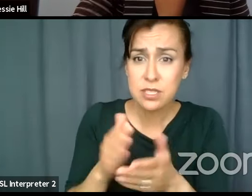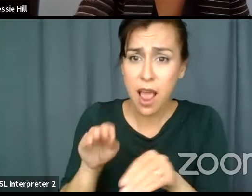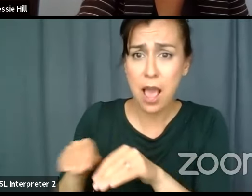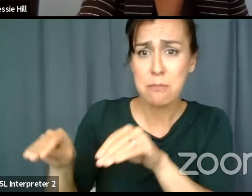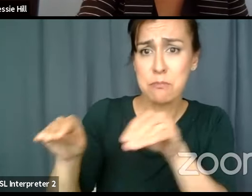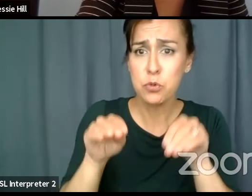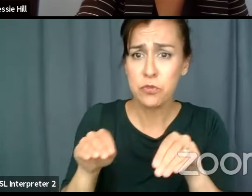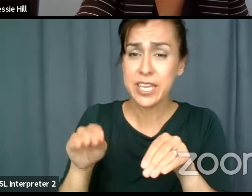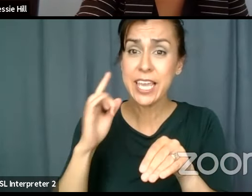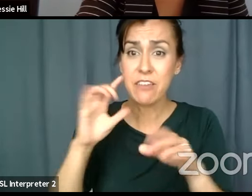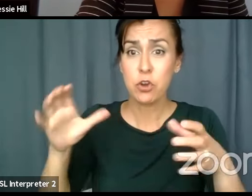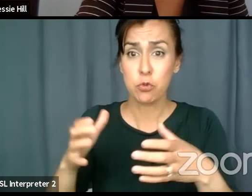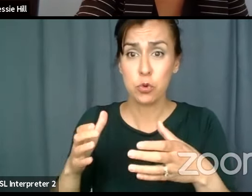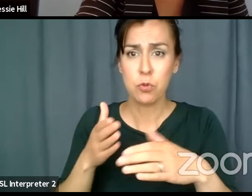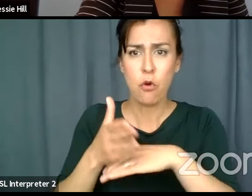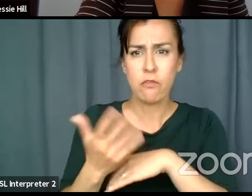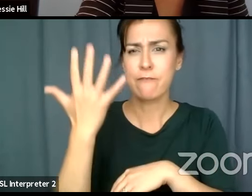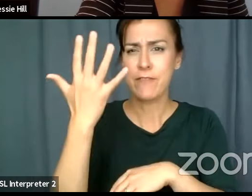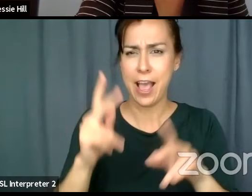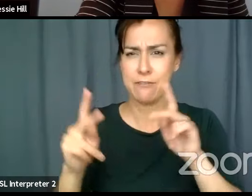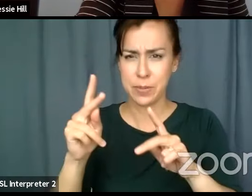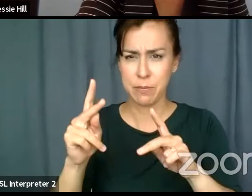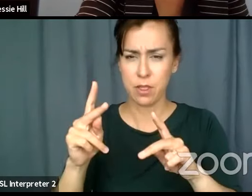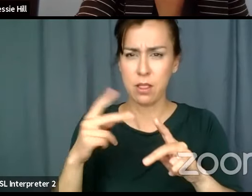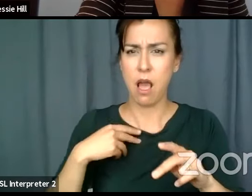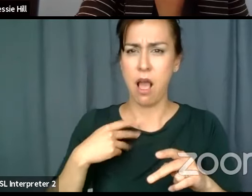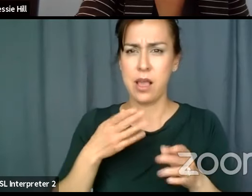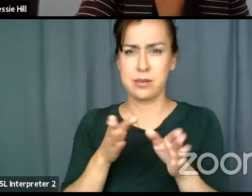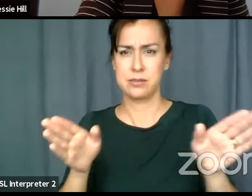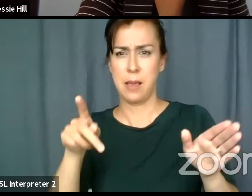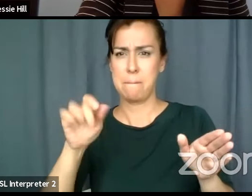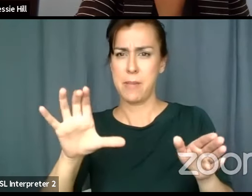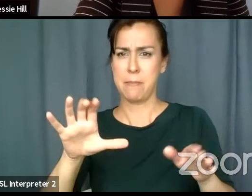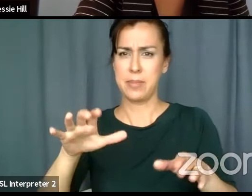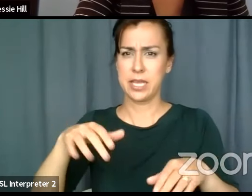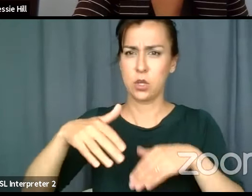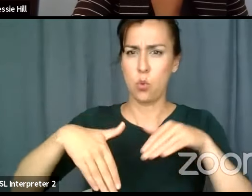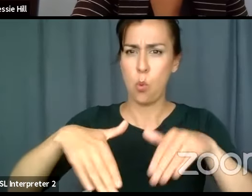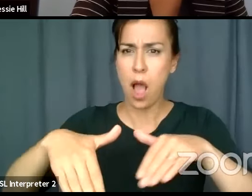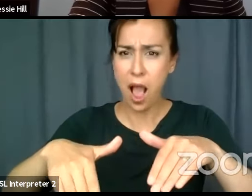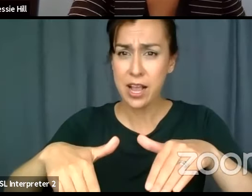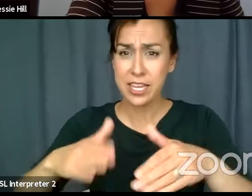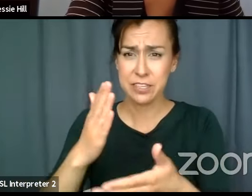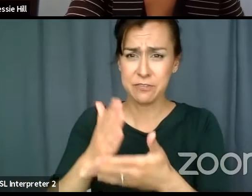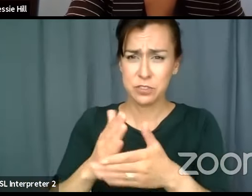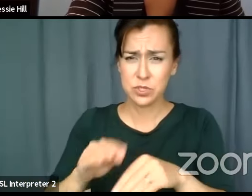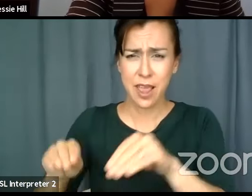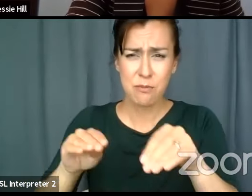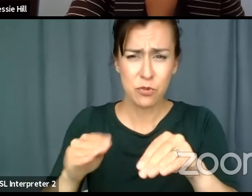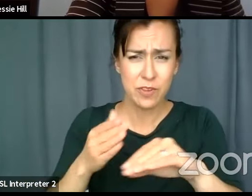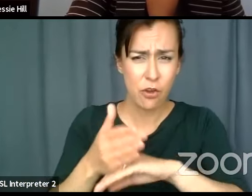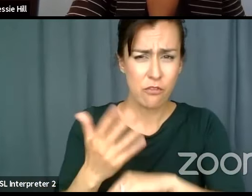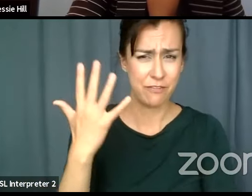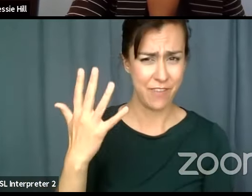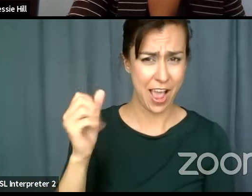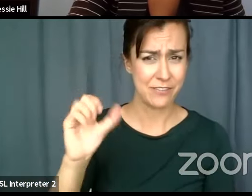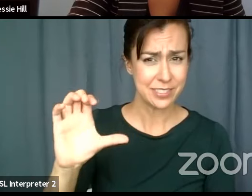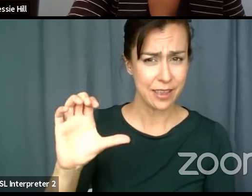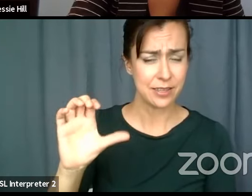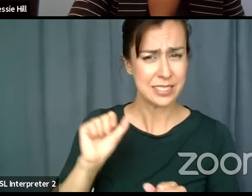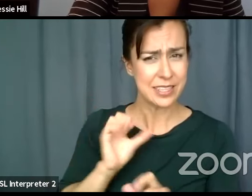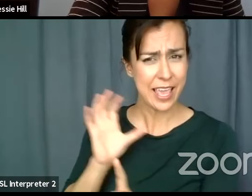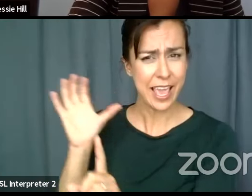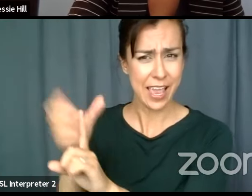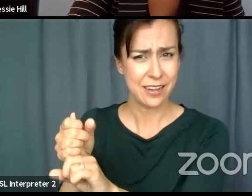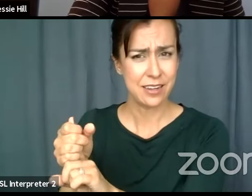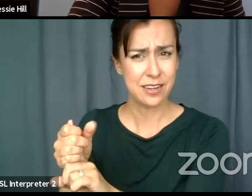five on a public walk. You had, if you stopped moving for more than 5 seconds, you could be arrested. And